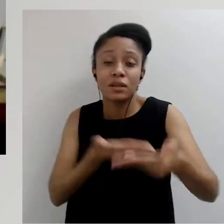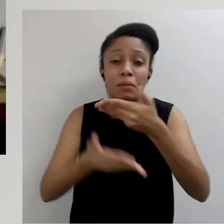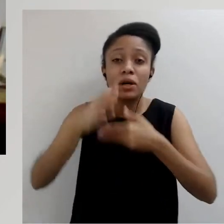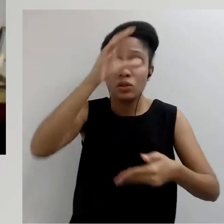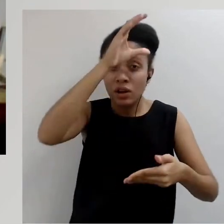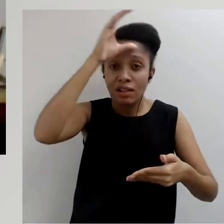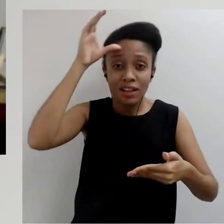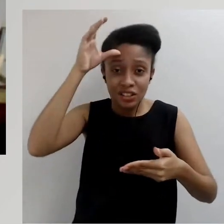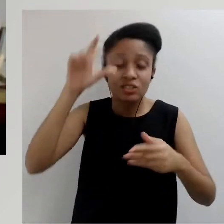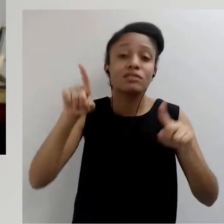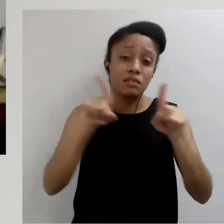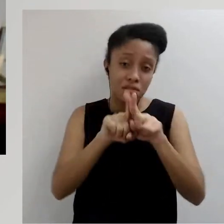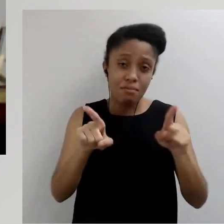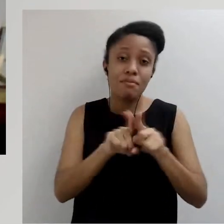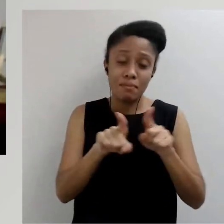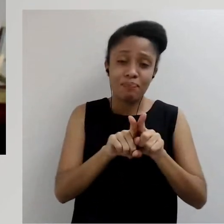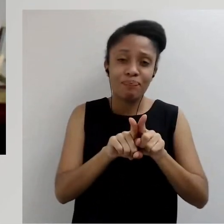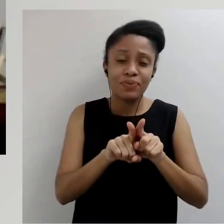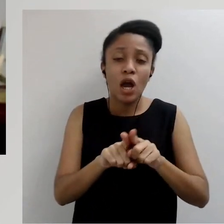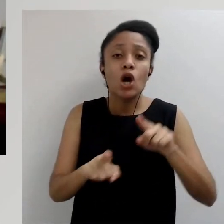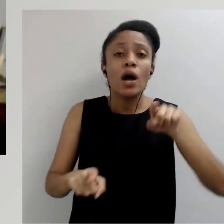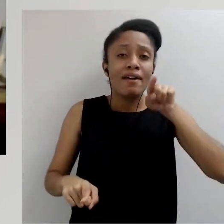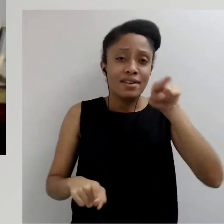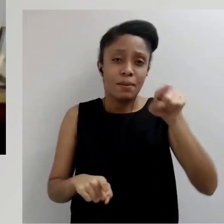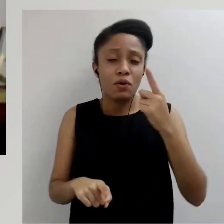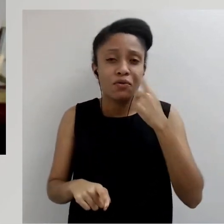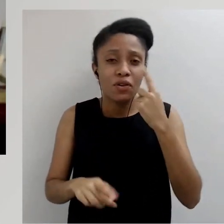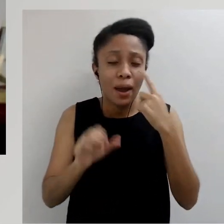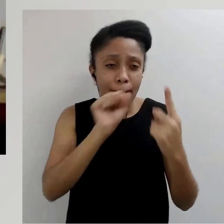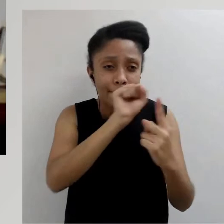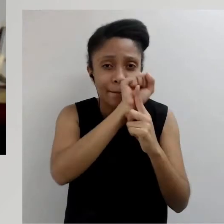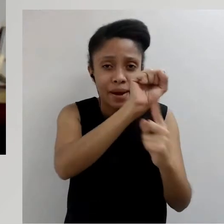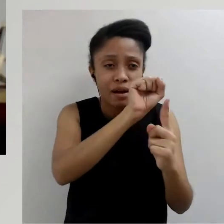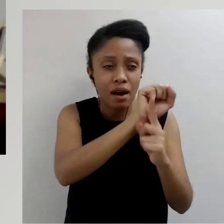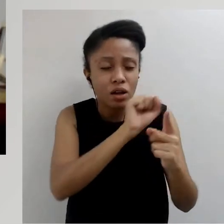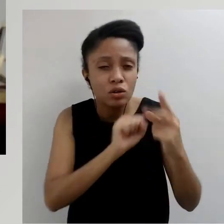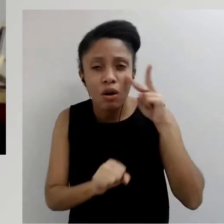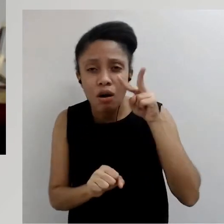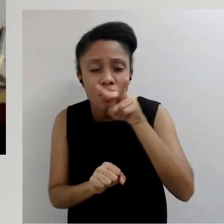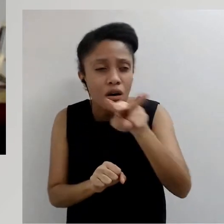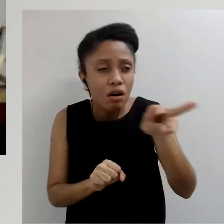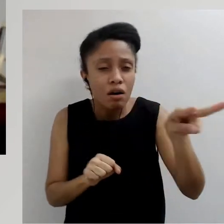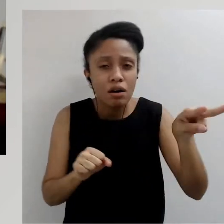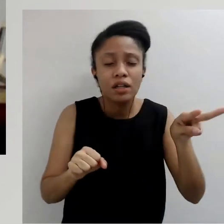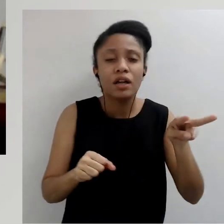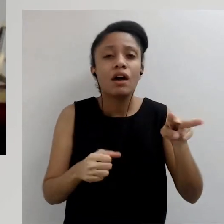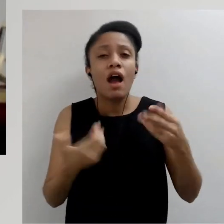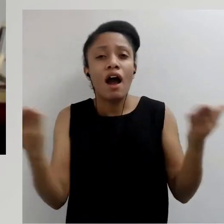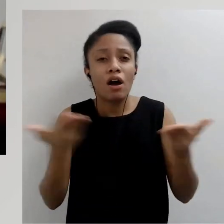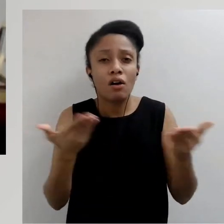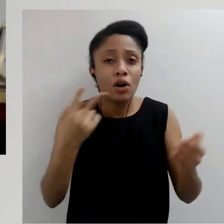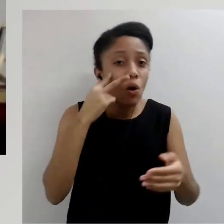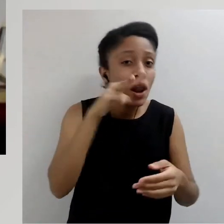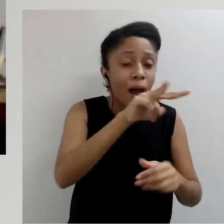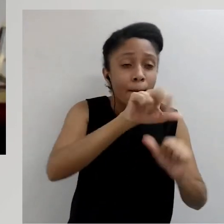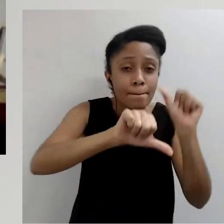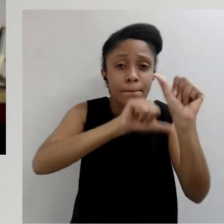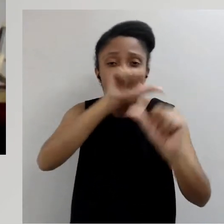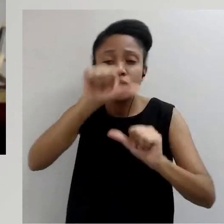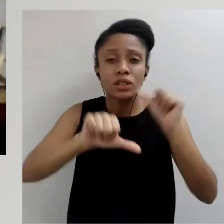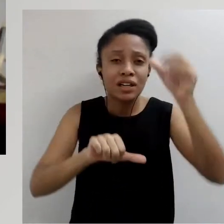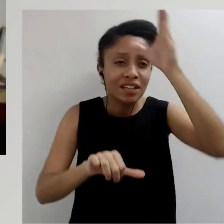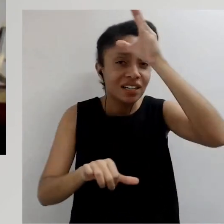this relationship with the client always work as that. Everything that the market show us, we see and say, oh,